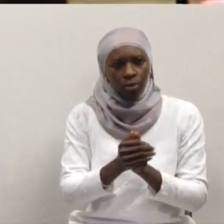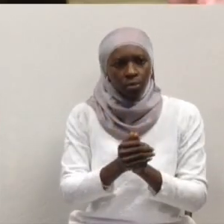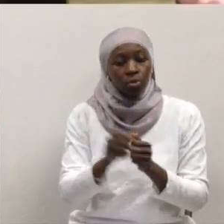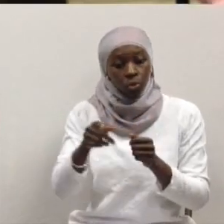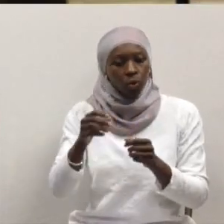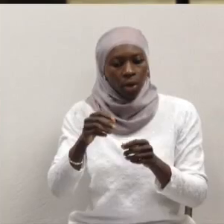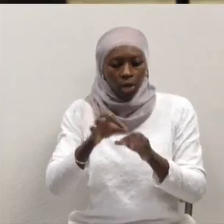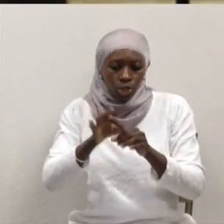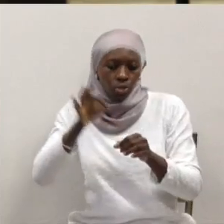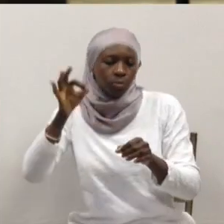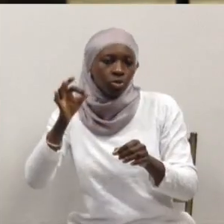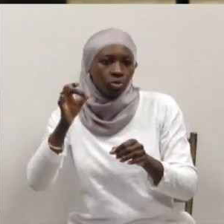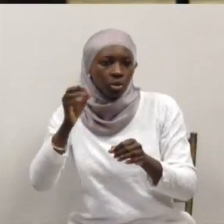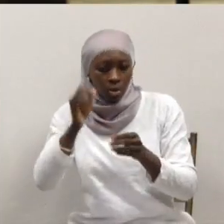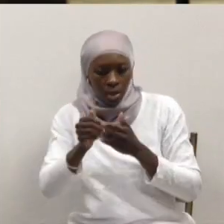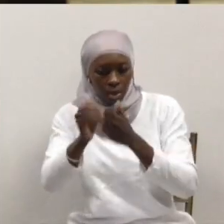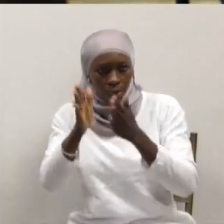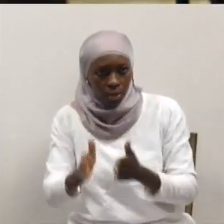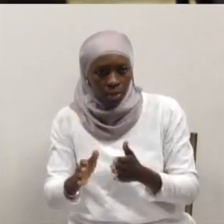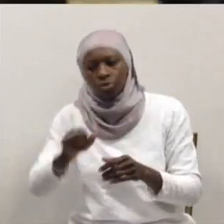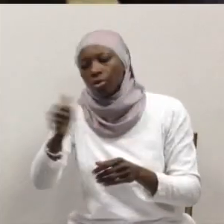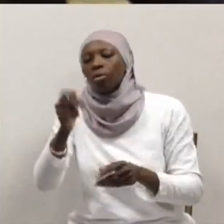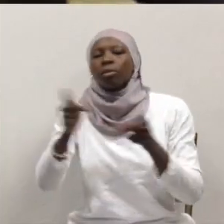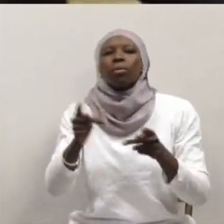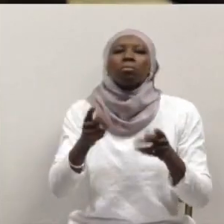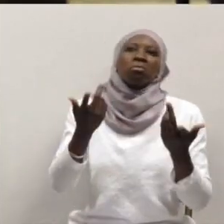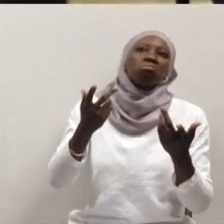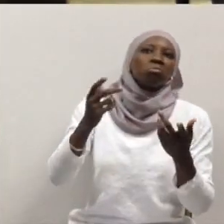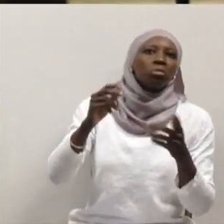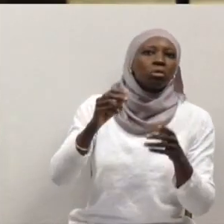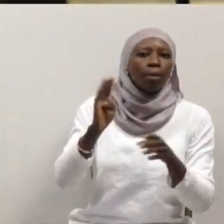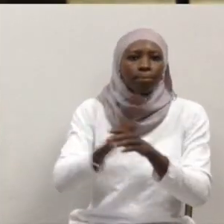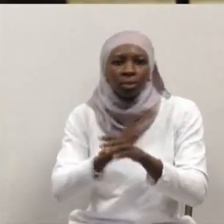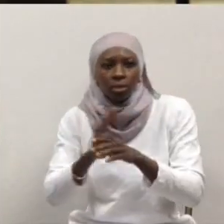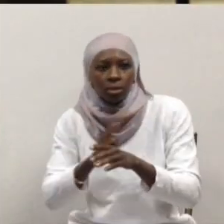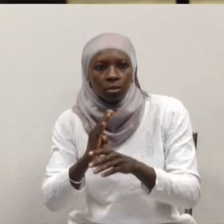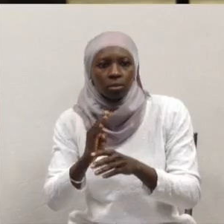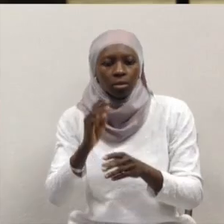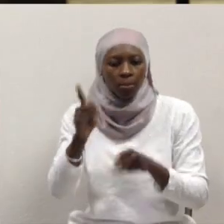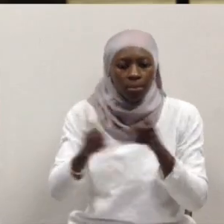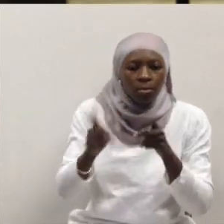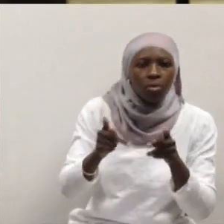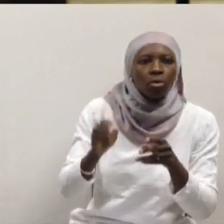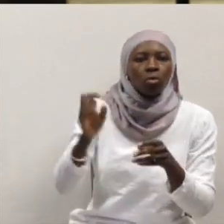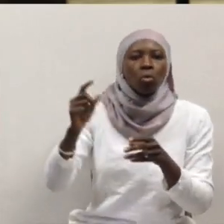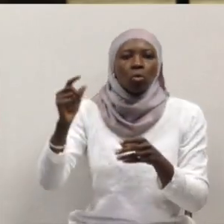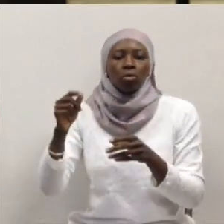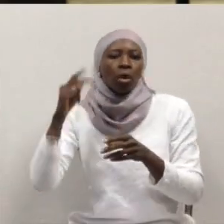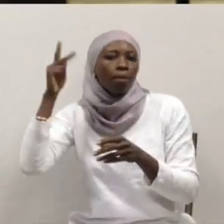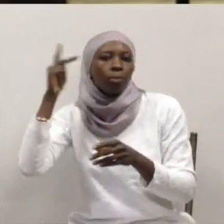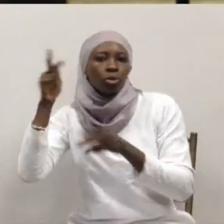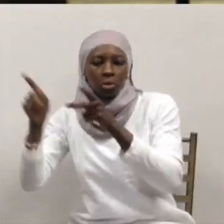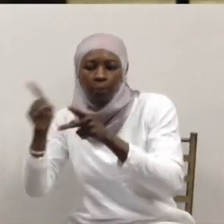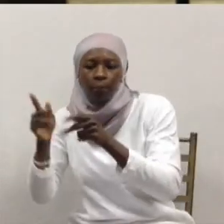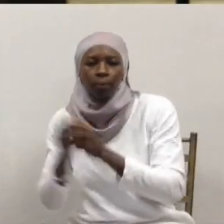are a spiritual and the other guy is businessman, the other guy is a politician, so on and so forth. But the Prophet